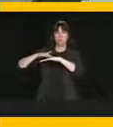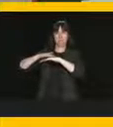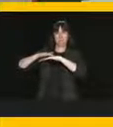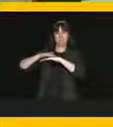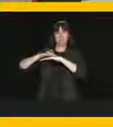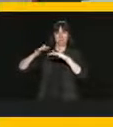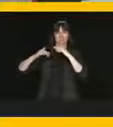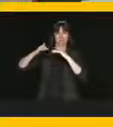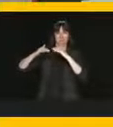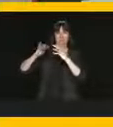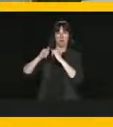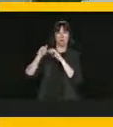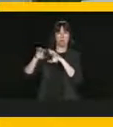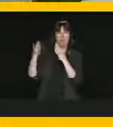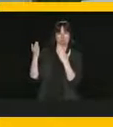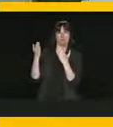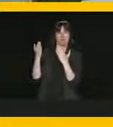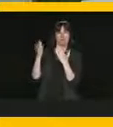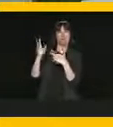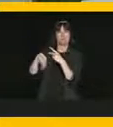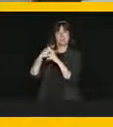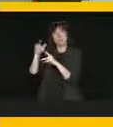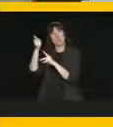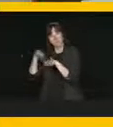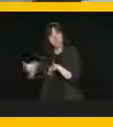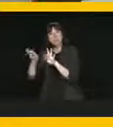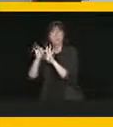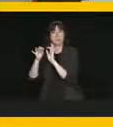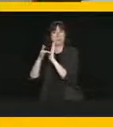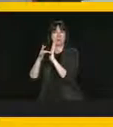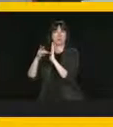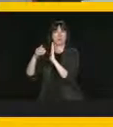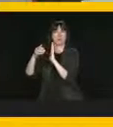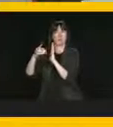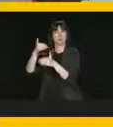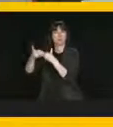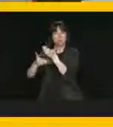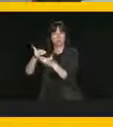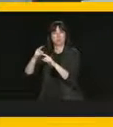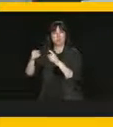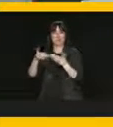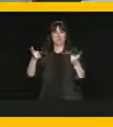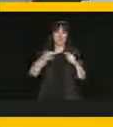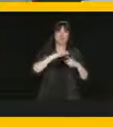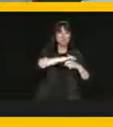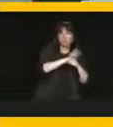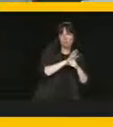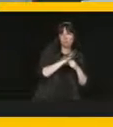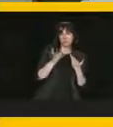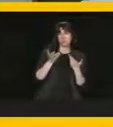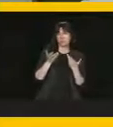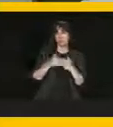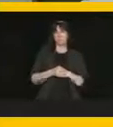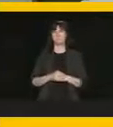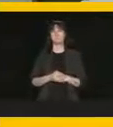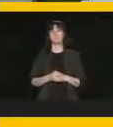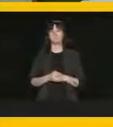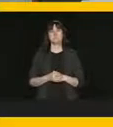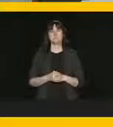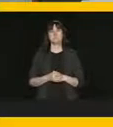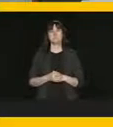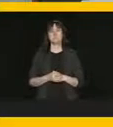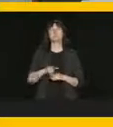start to reopen those type of important medical procedures that are sort of separate from this COVID-19 epidemic? That